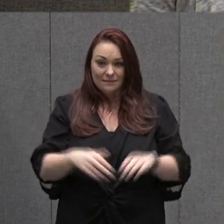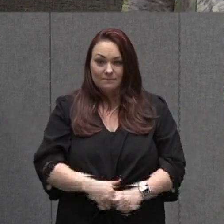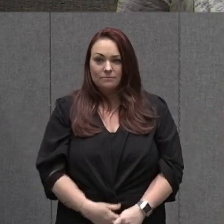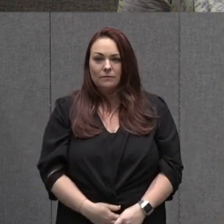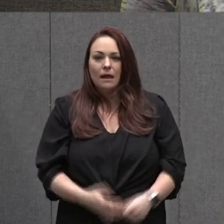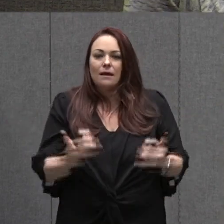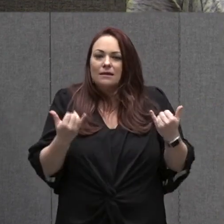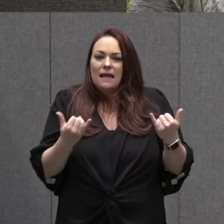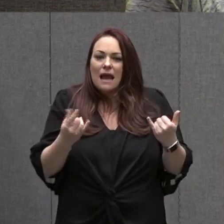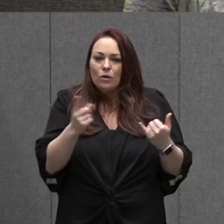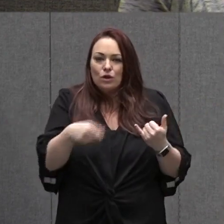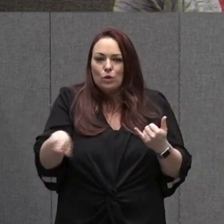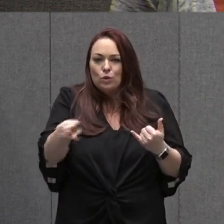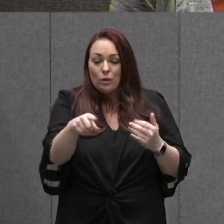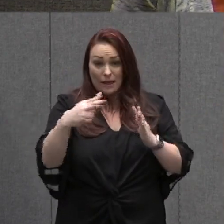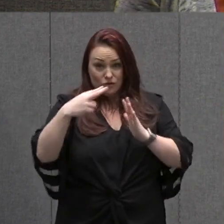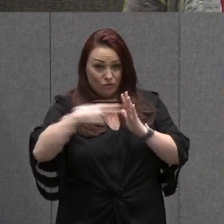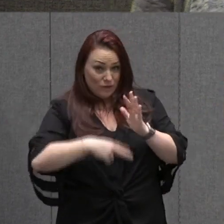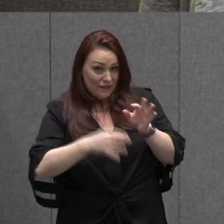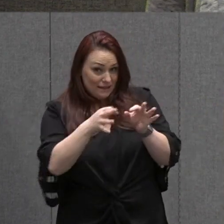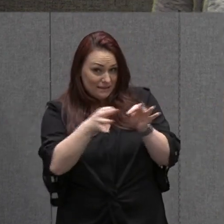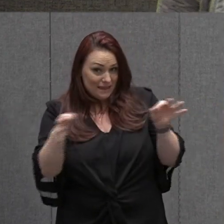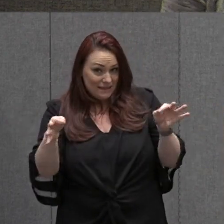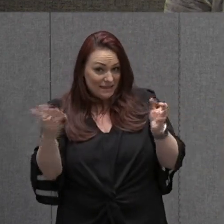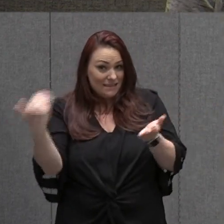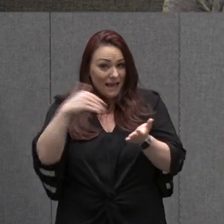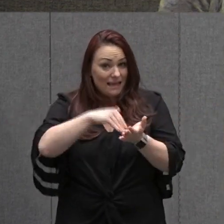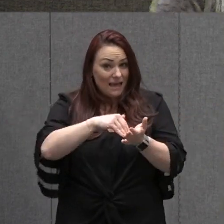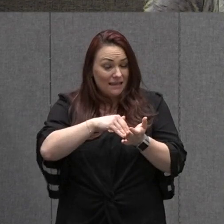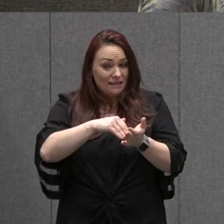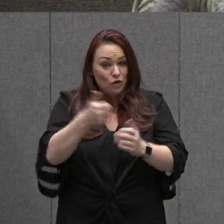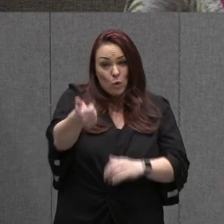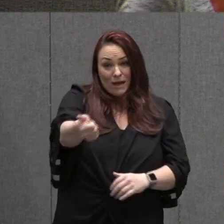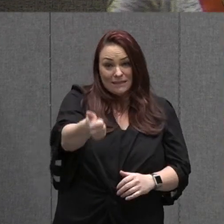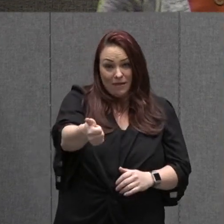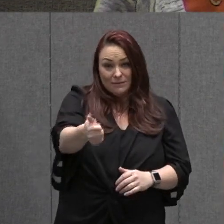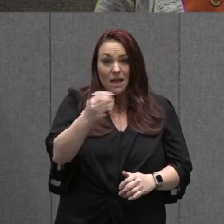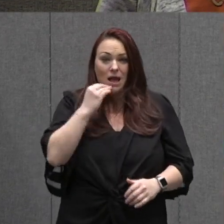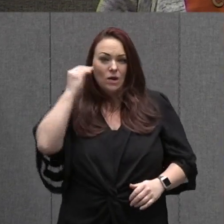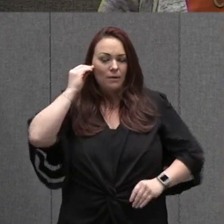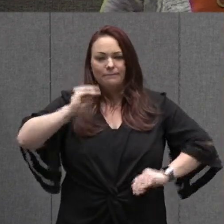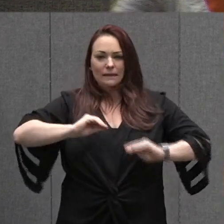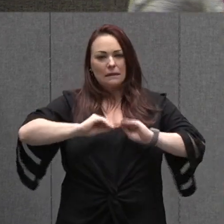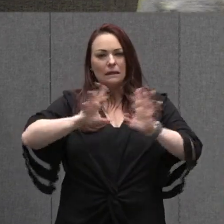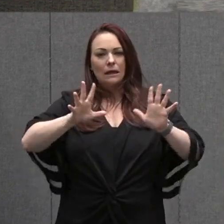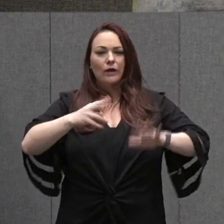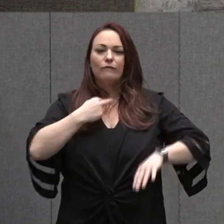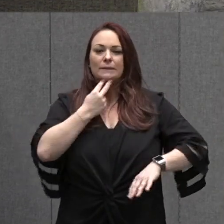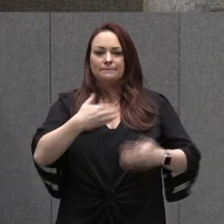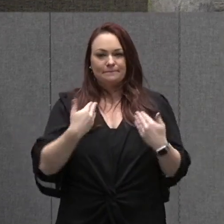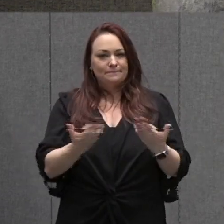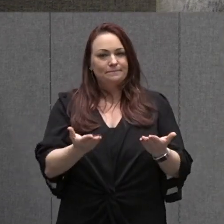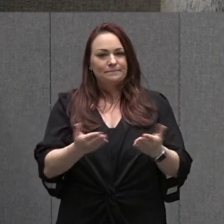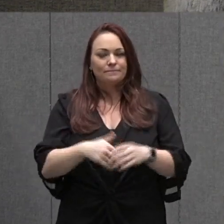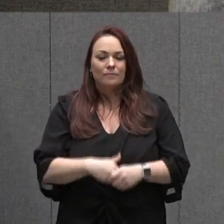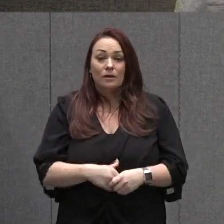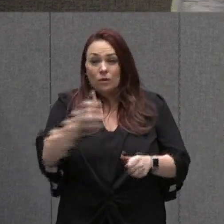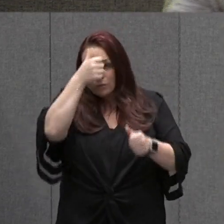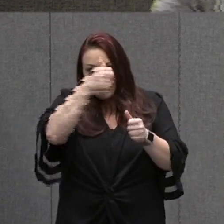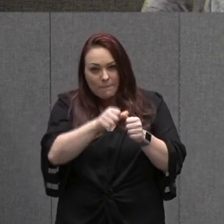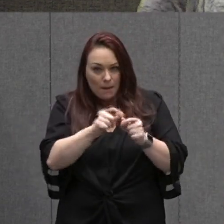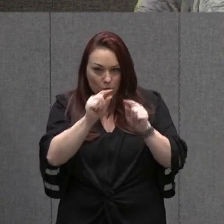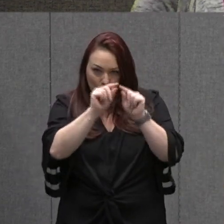This time I want you to read this sentence again out loud at home. Read it in your clearest voice. Remember, we